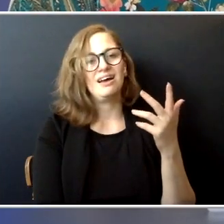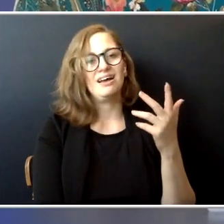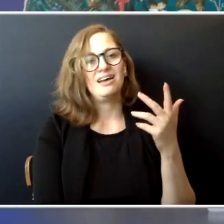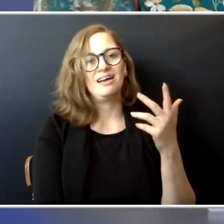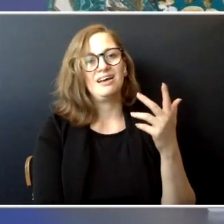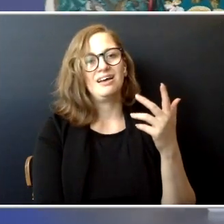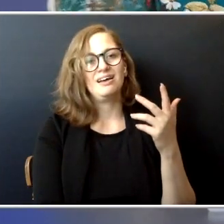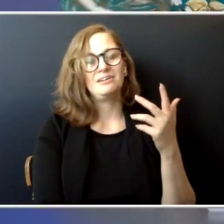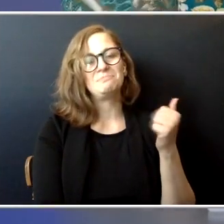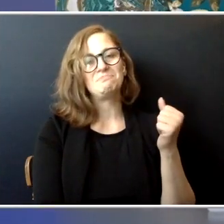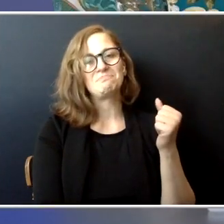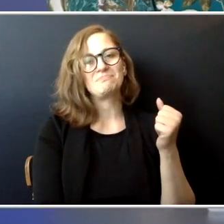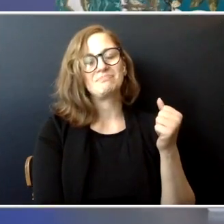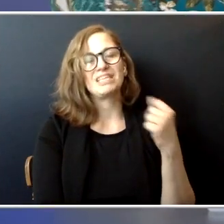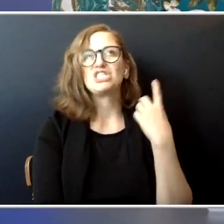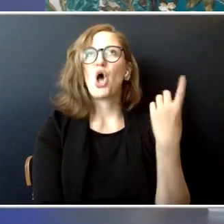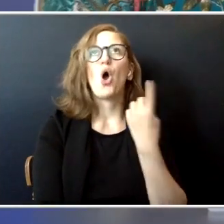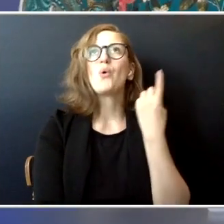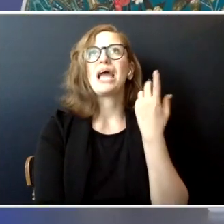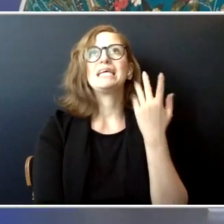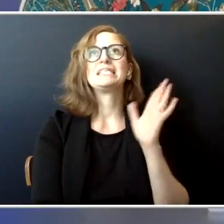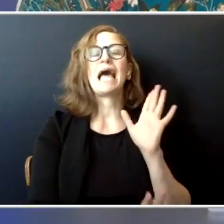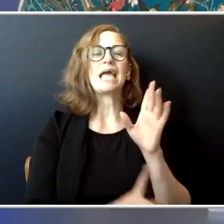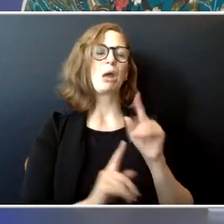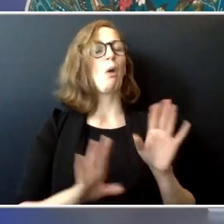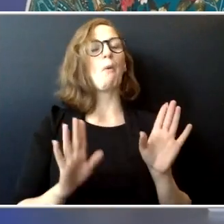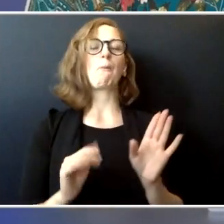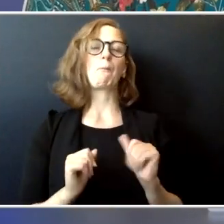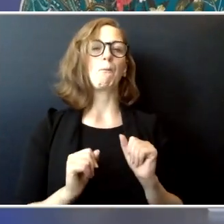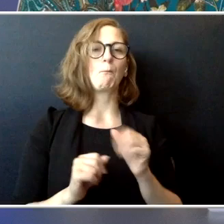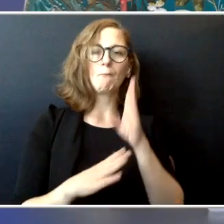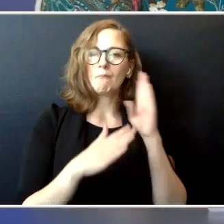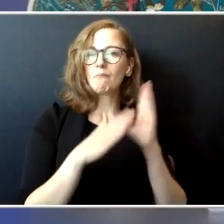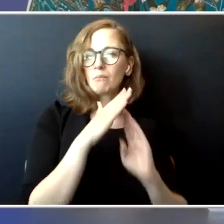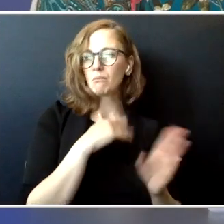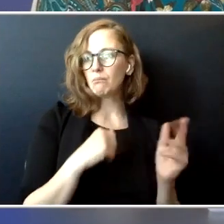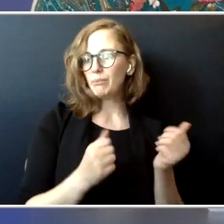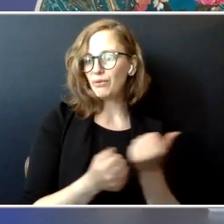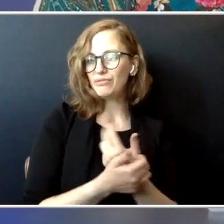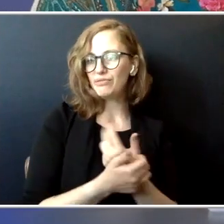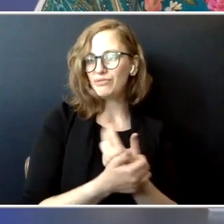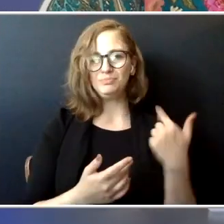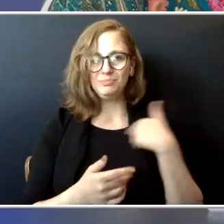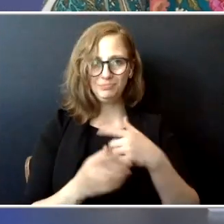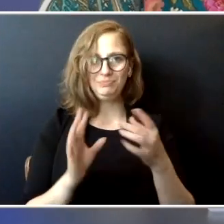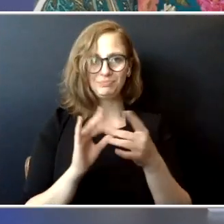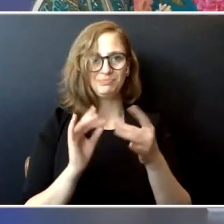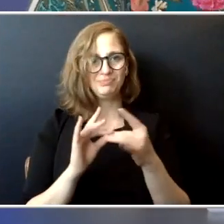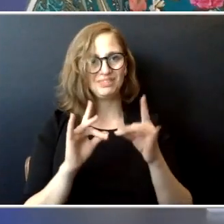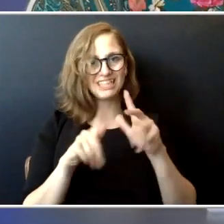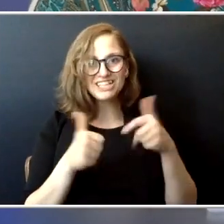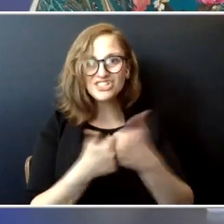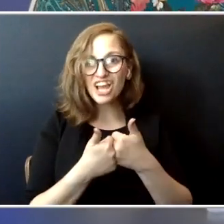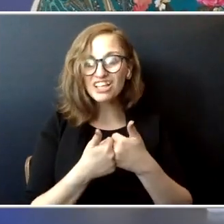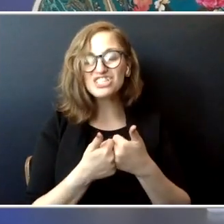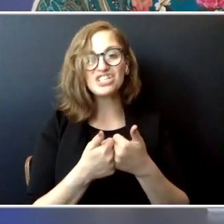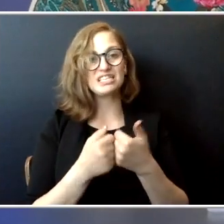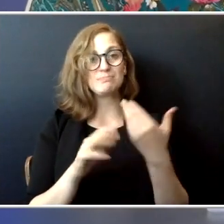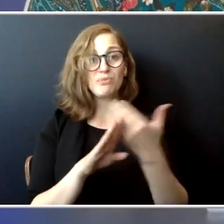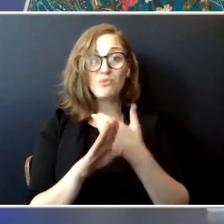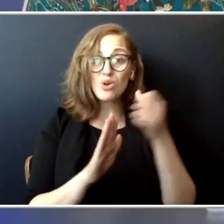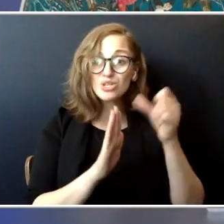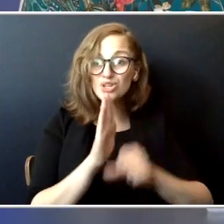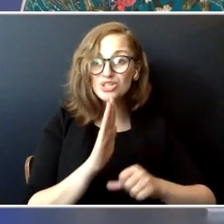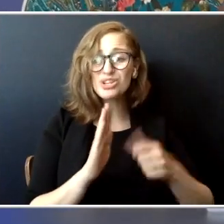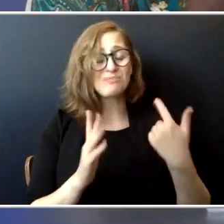we talked about the challenges going in that we wanted to make sure all the boxes were checked. But we had a couple of challenges a challenge or two